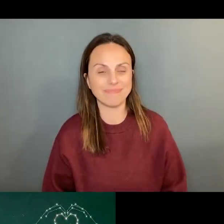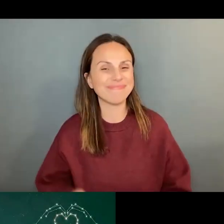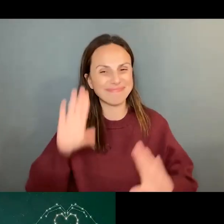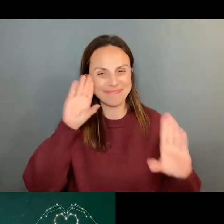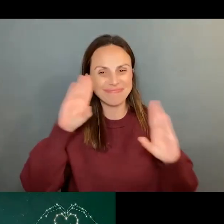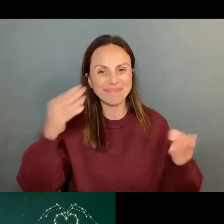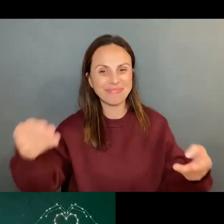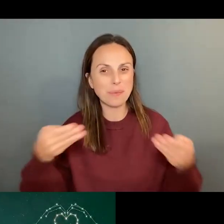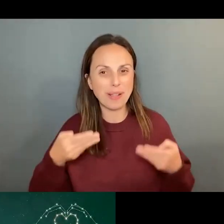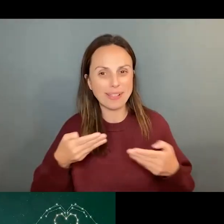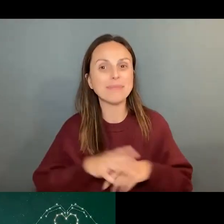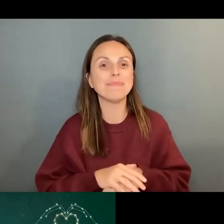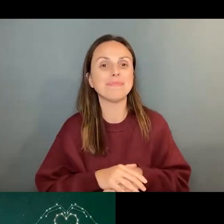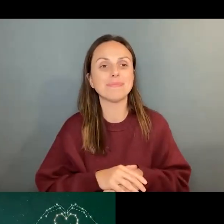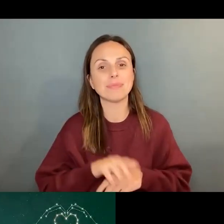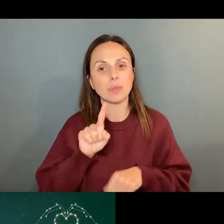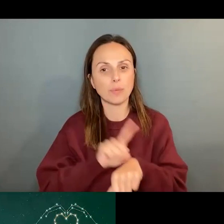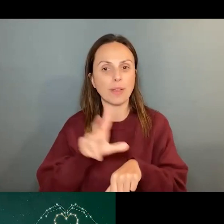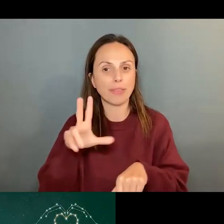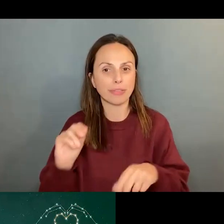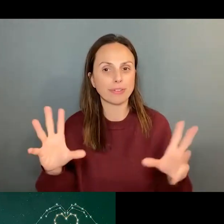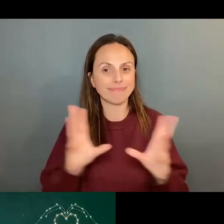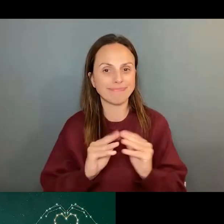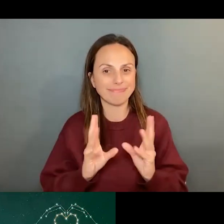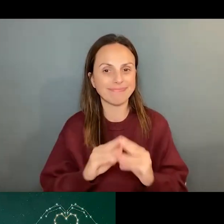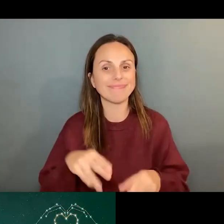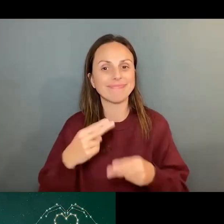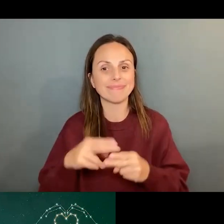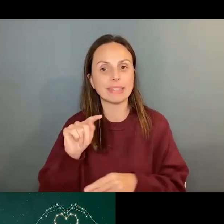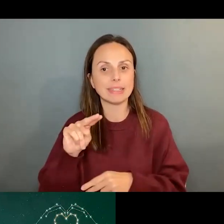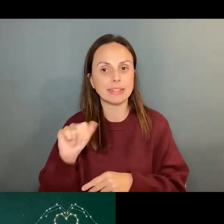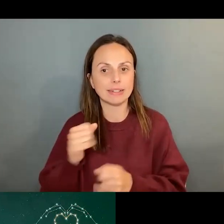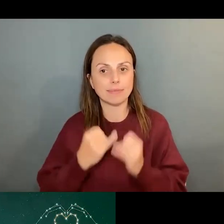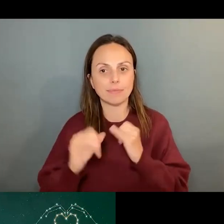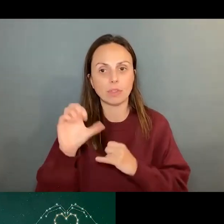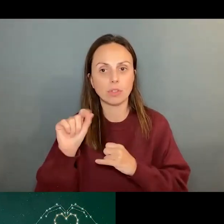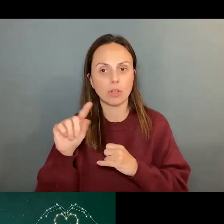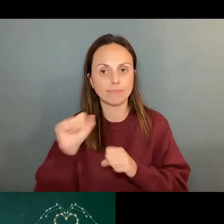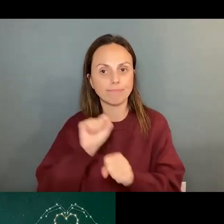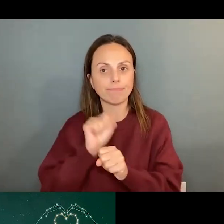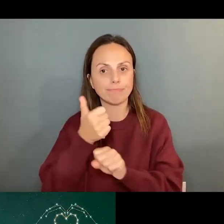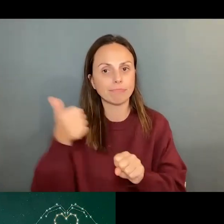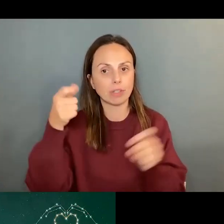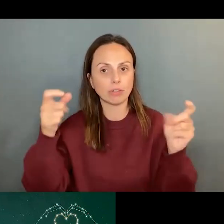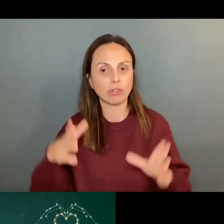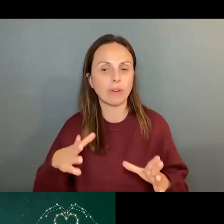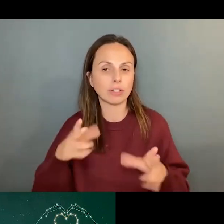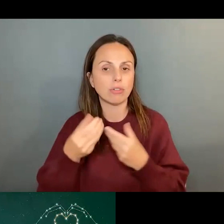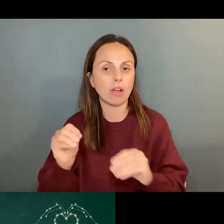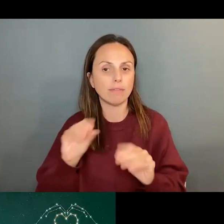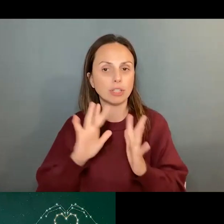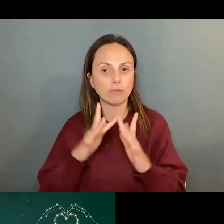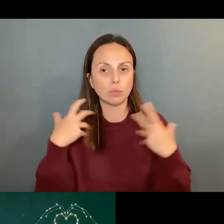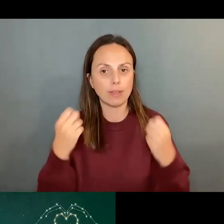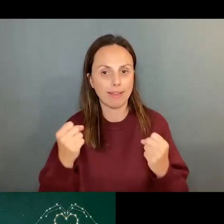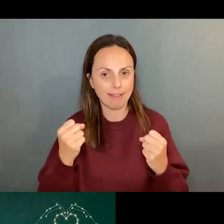Welcome everyone to our 1:30 session. My name is Tina Costa. I'm one of the directors with the Office of Virtual Health,